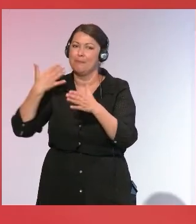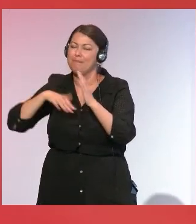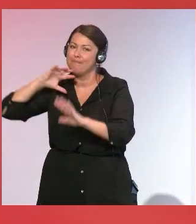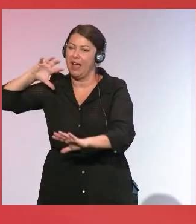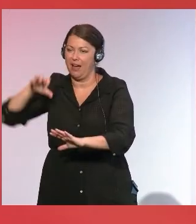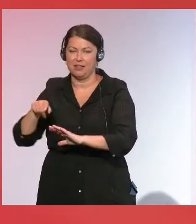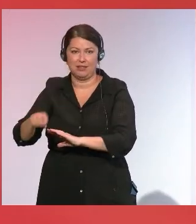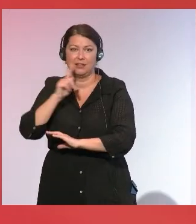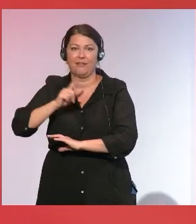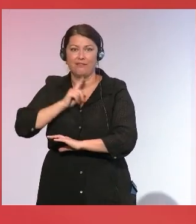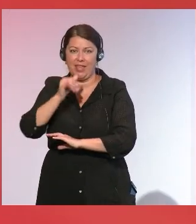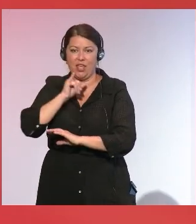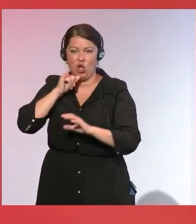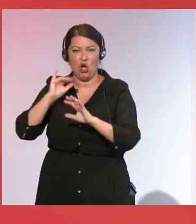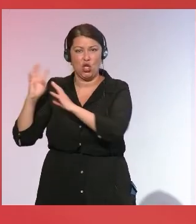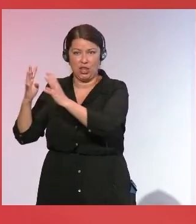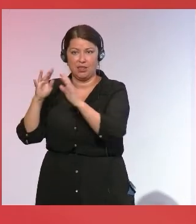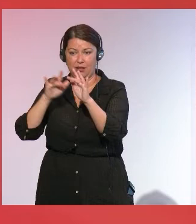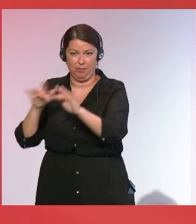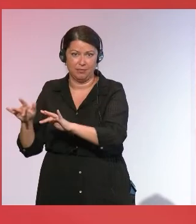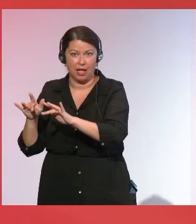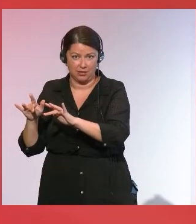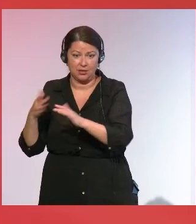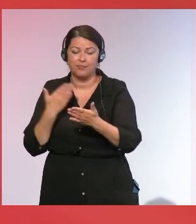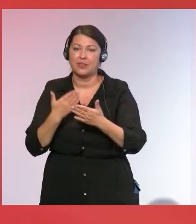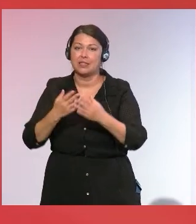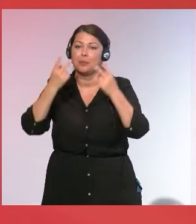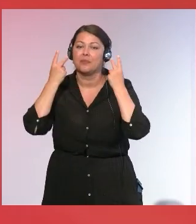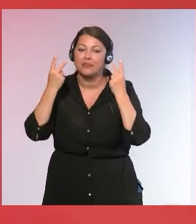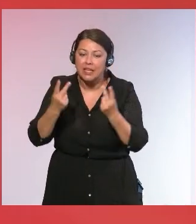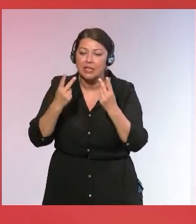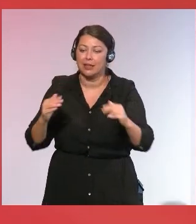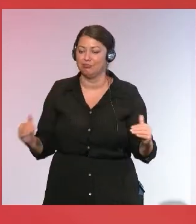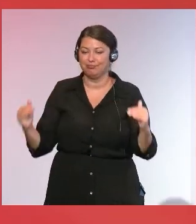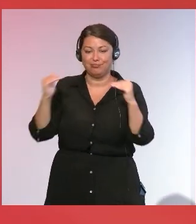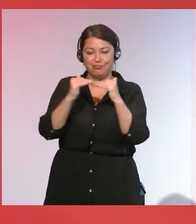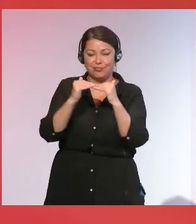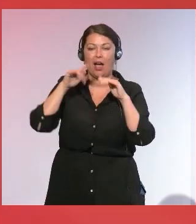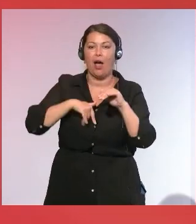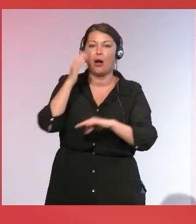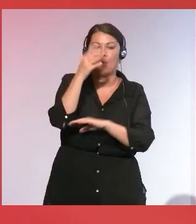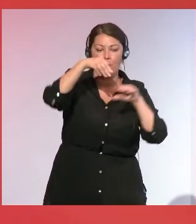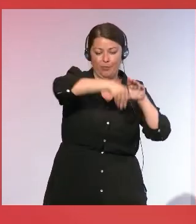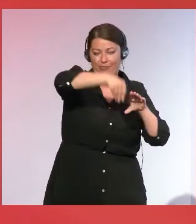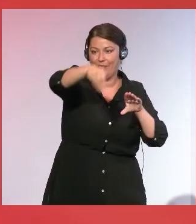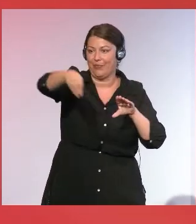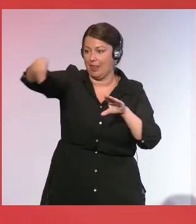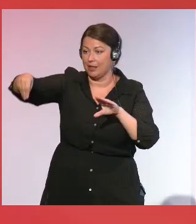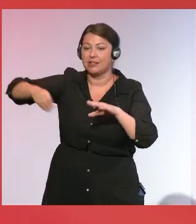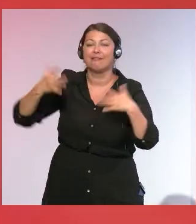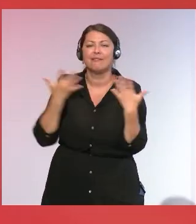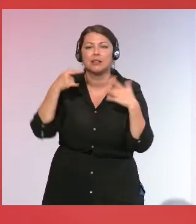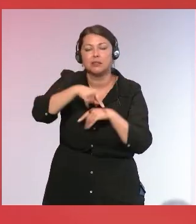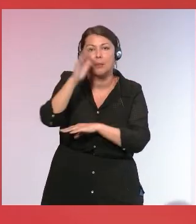urban greenery is planted, make sure to avoid allergenic species, so don't plant lots of birch trees. And again, this is where the